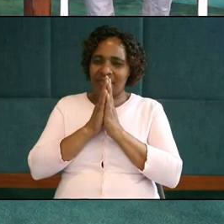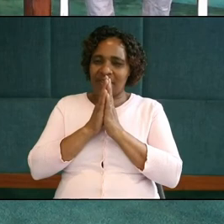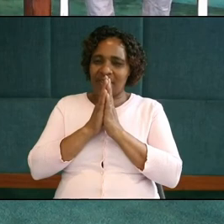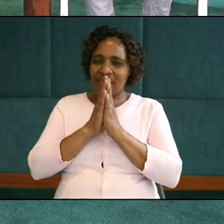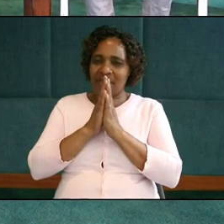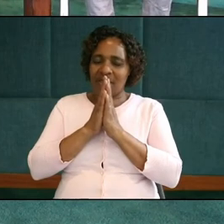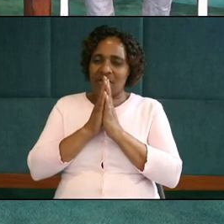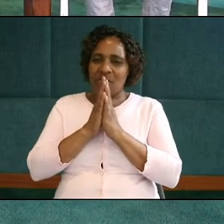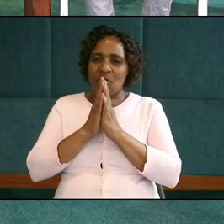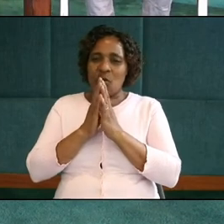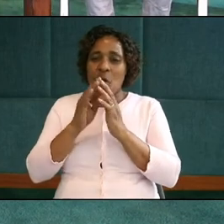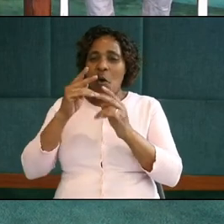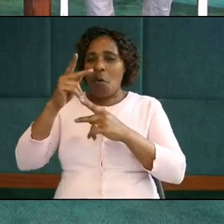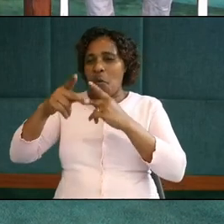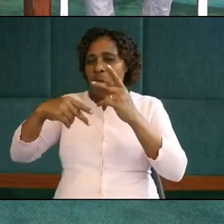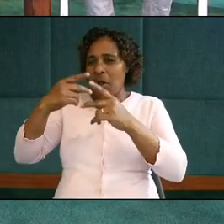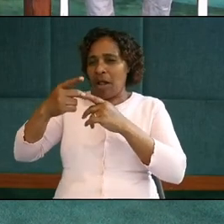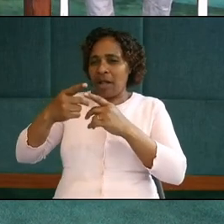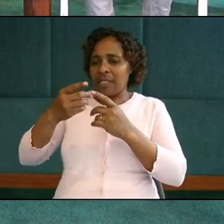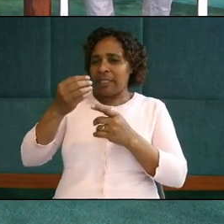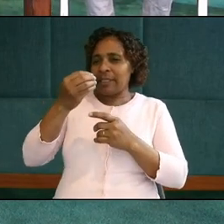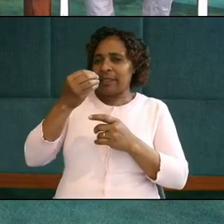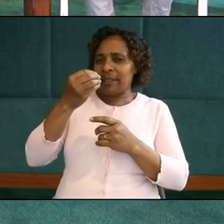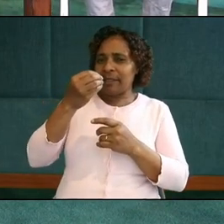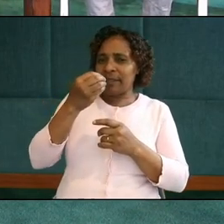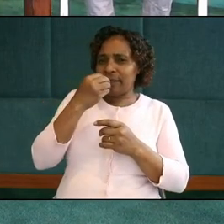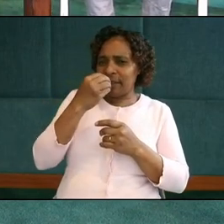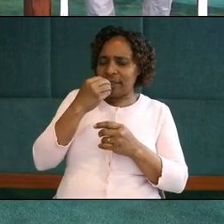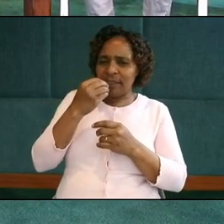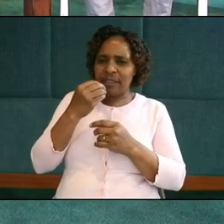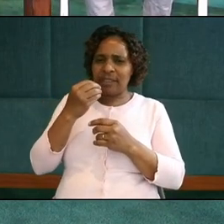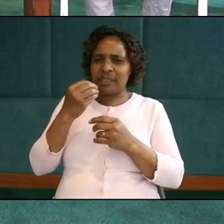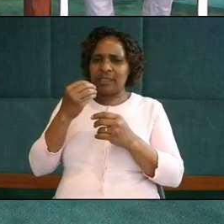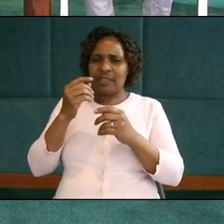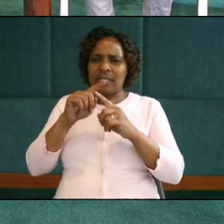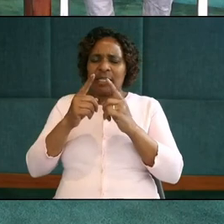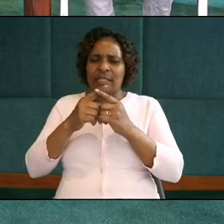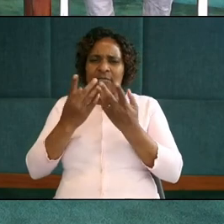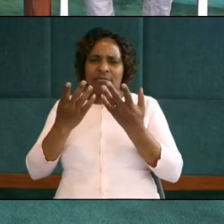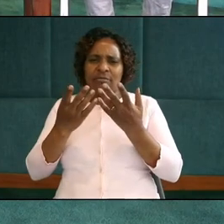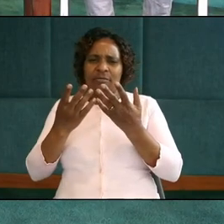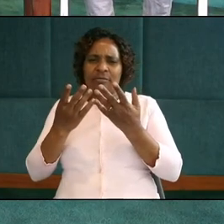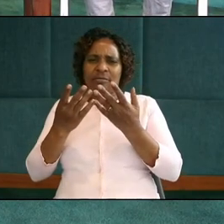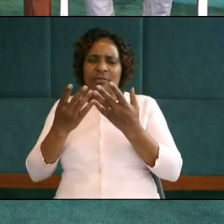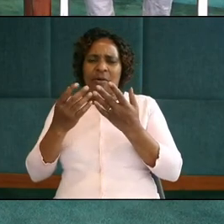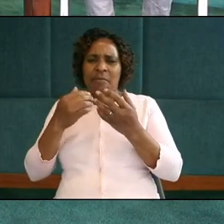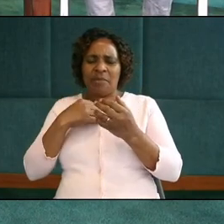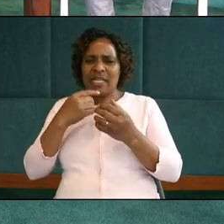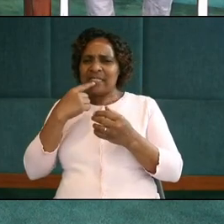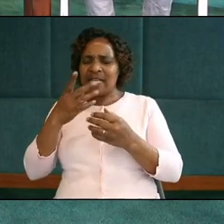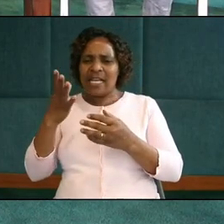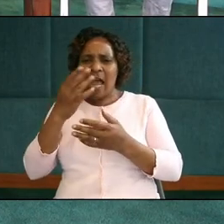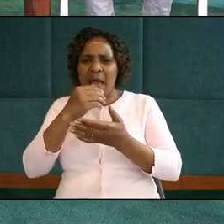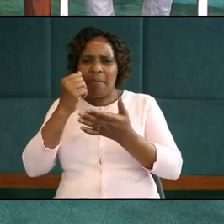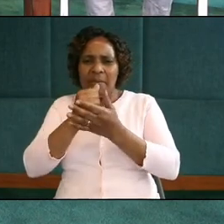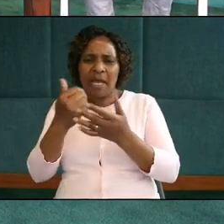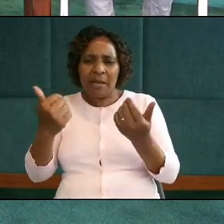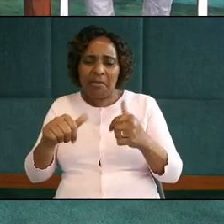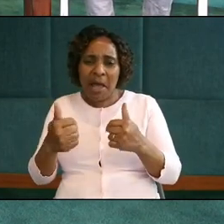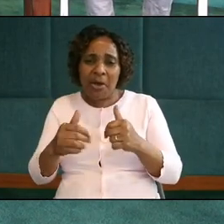So you're like, you're in the process of eating, and then you just realize, you're stuck with chocolate. Yeah. I haven't prayed today. Yeah, you